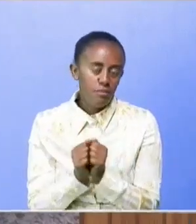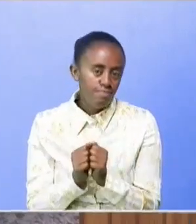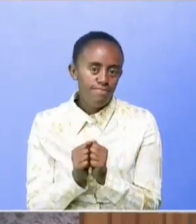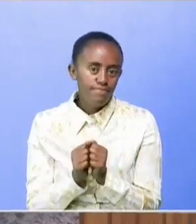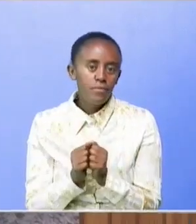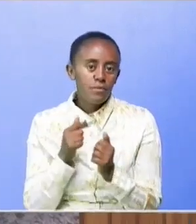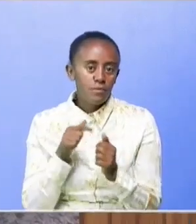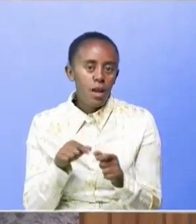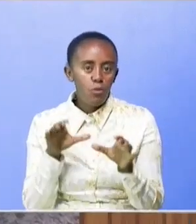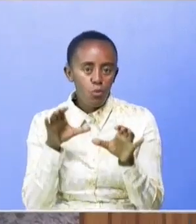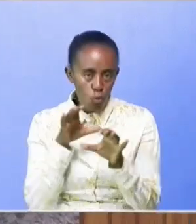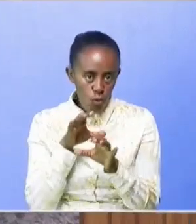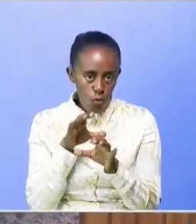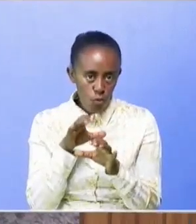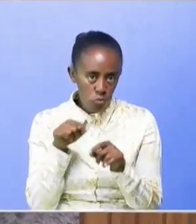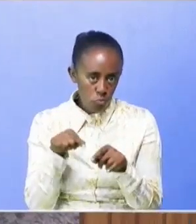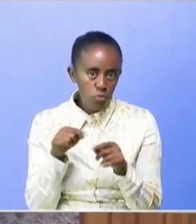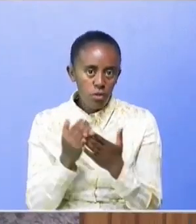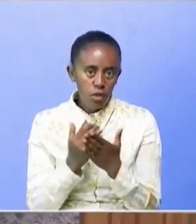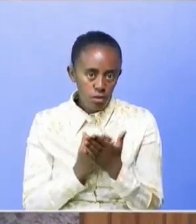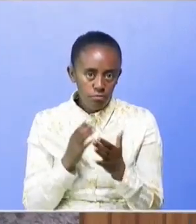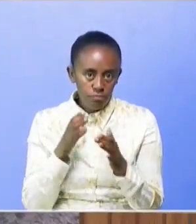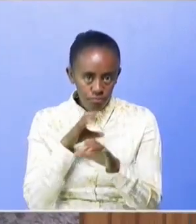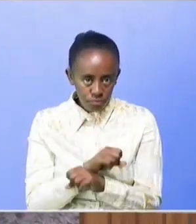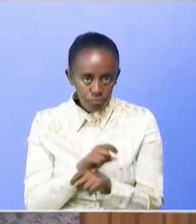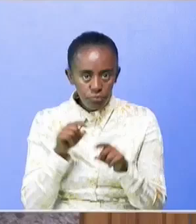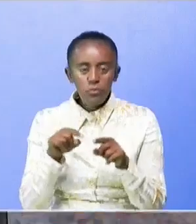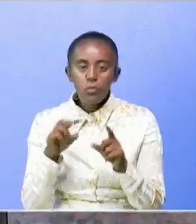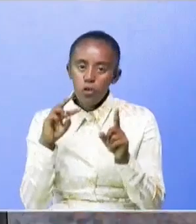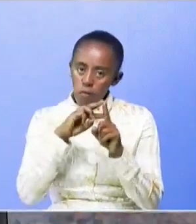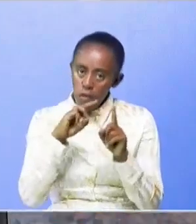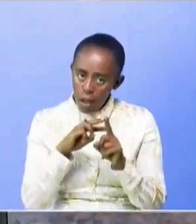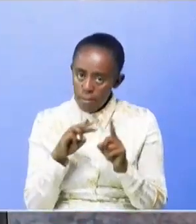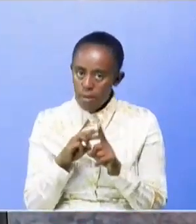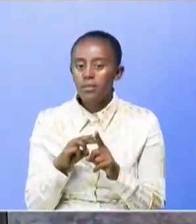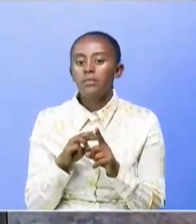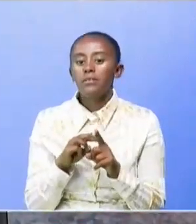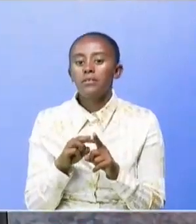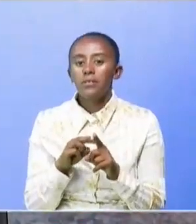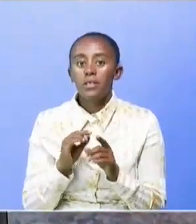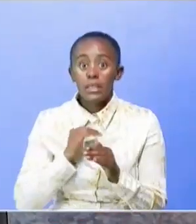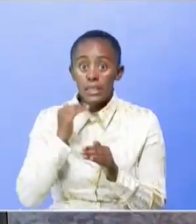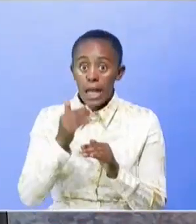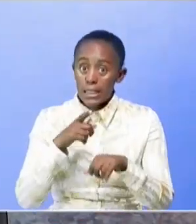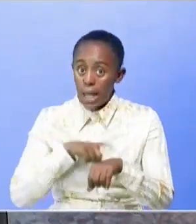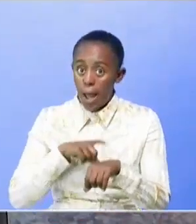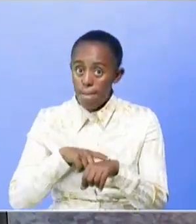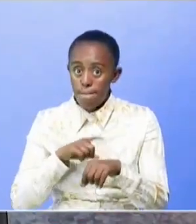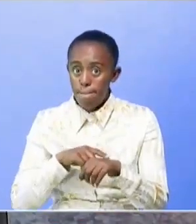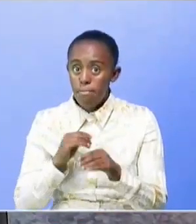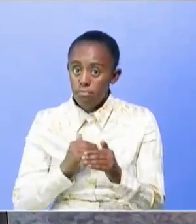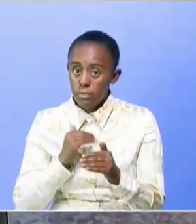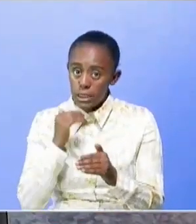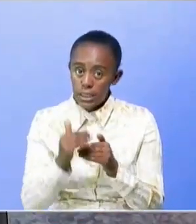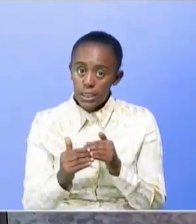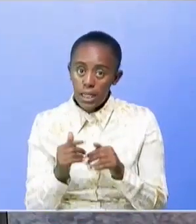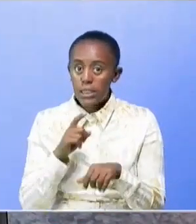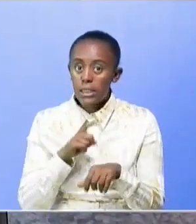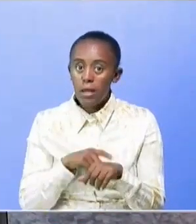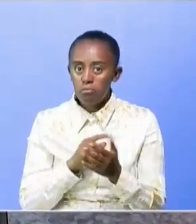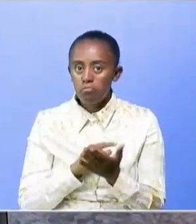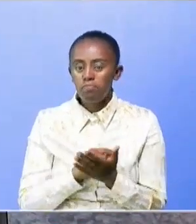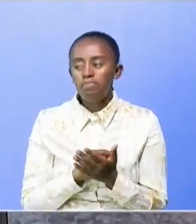all about this class and these vocabularies. And for next time,